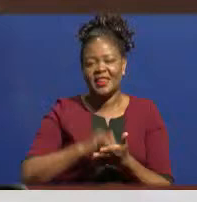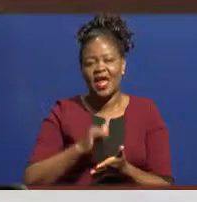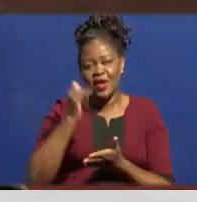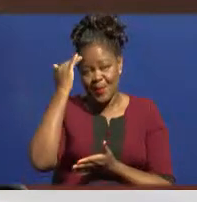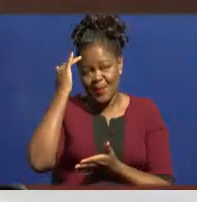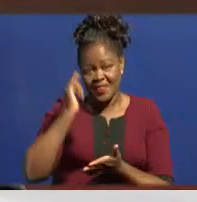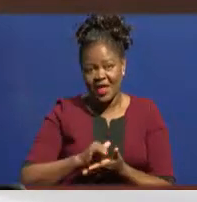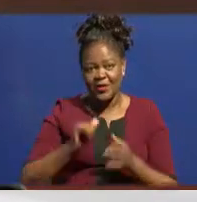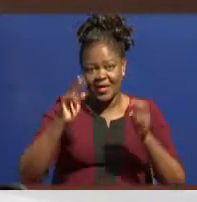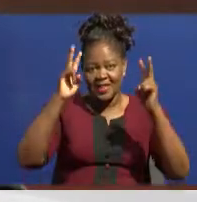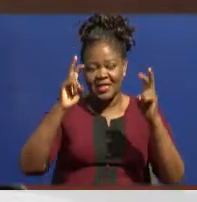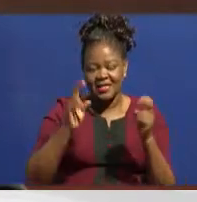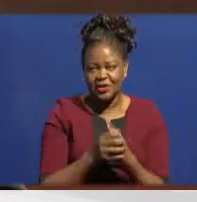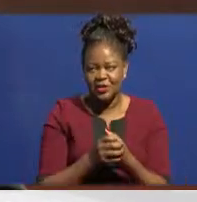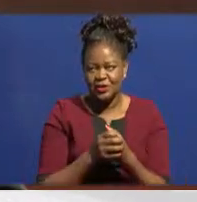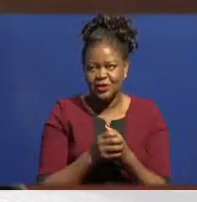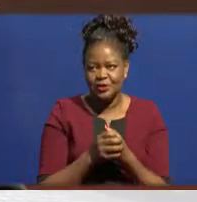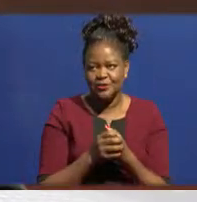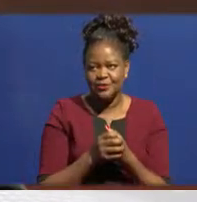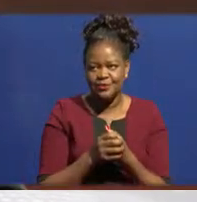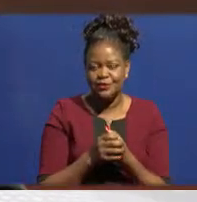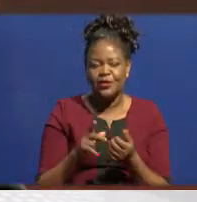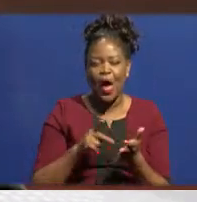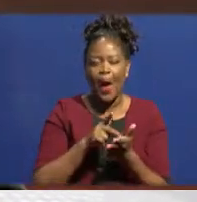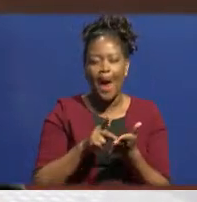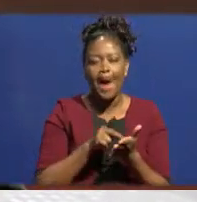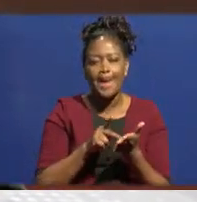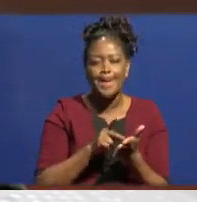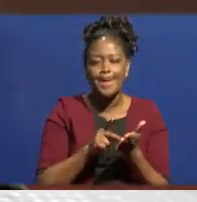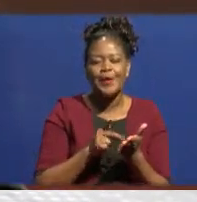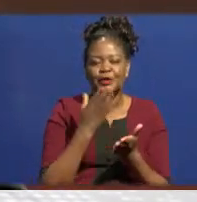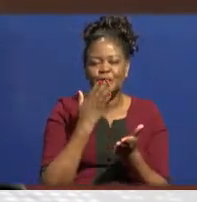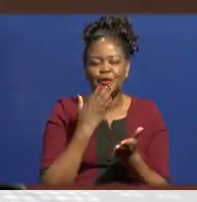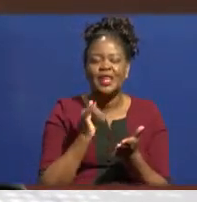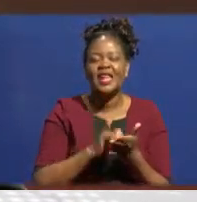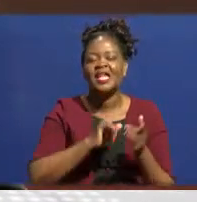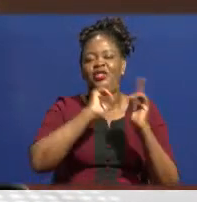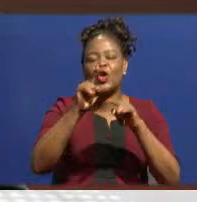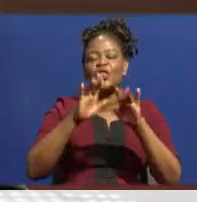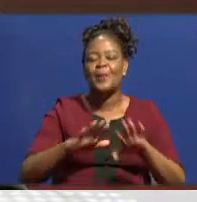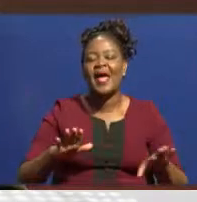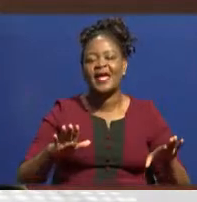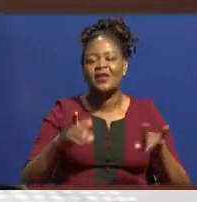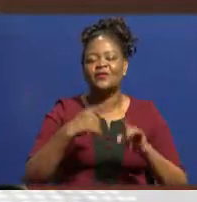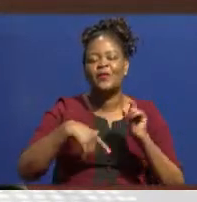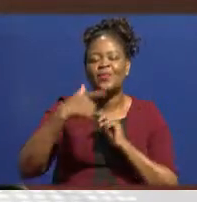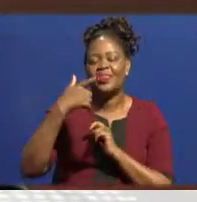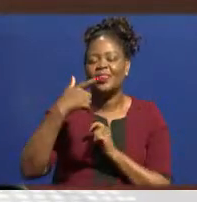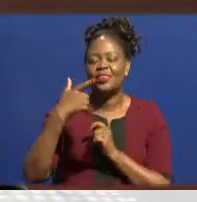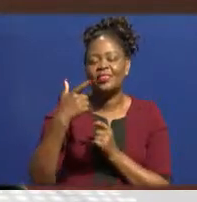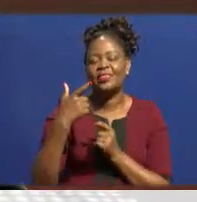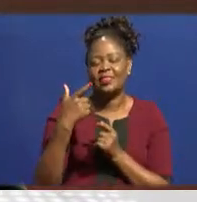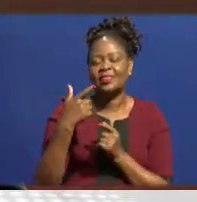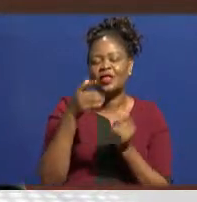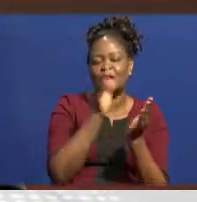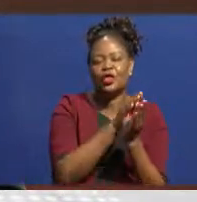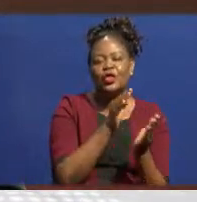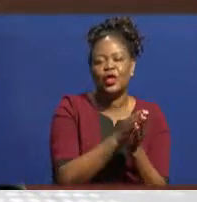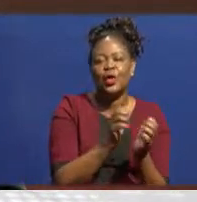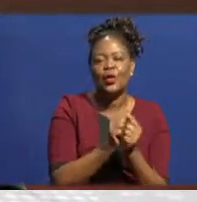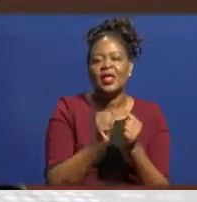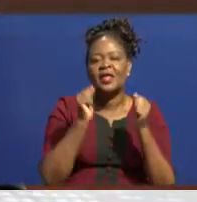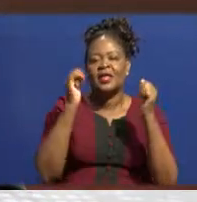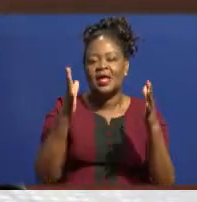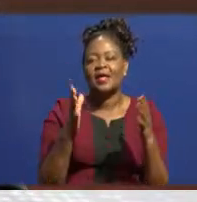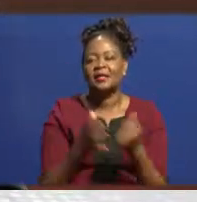we had the issue of the poisoned sugar, yes, which has gone into the market from Thika warehouse store with a very